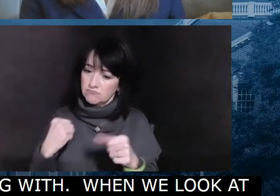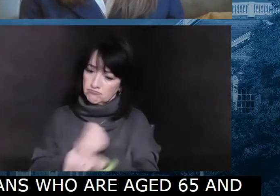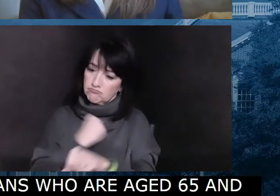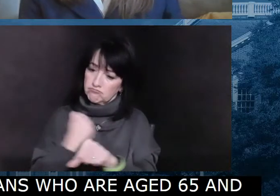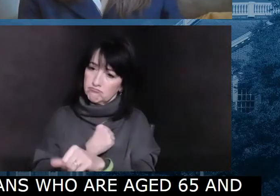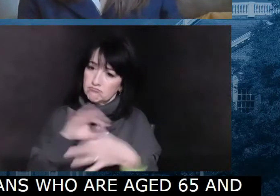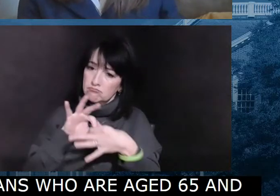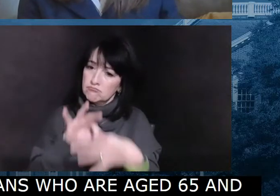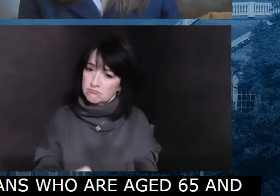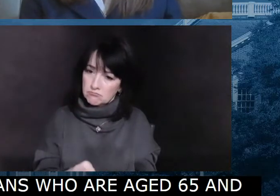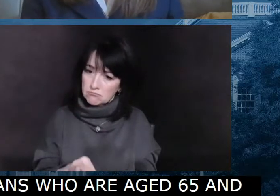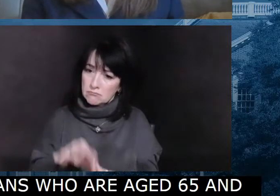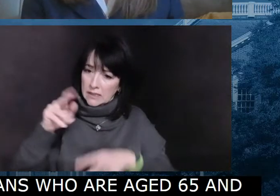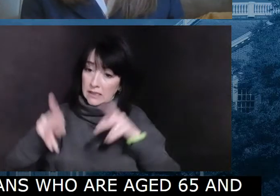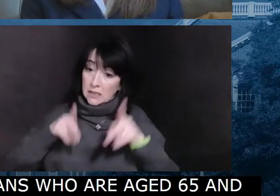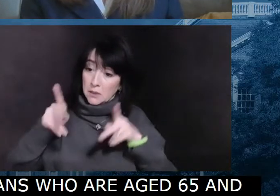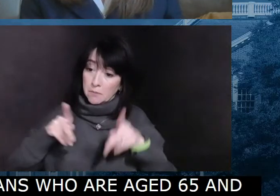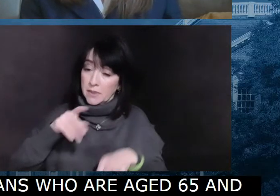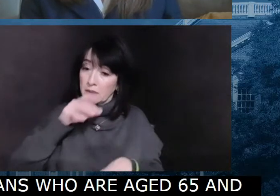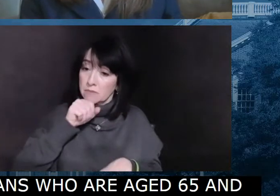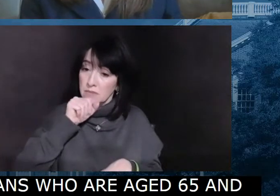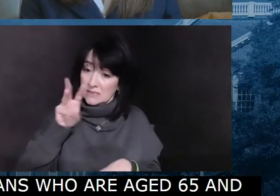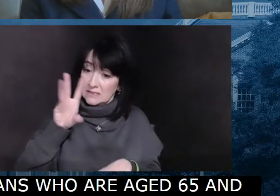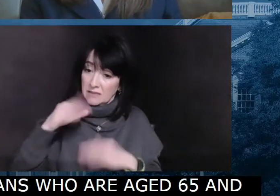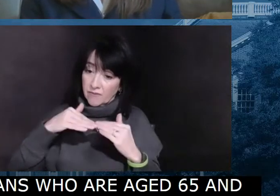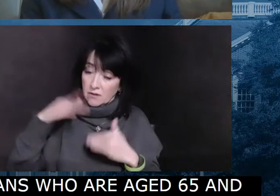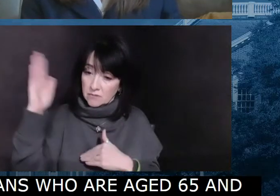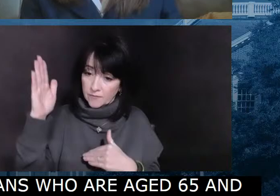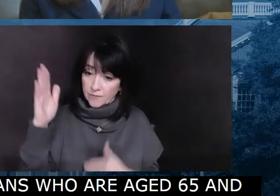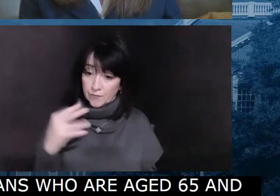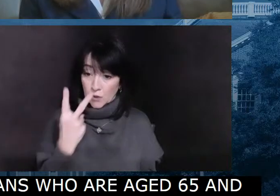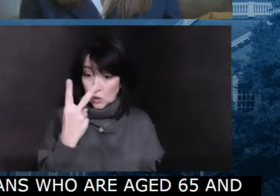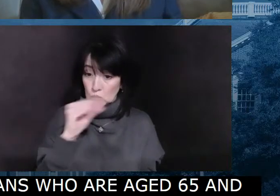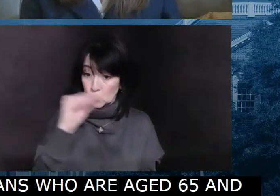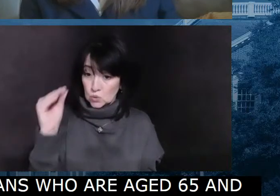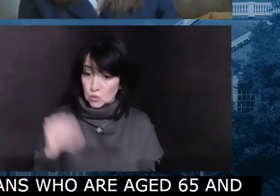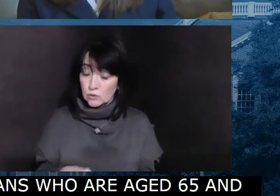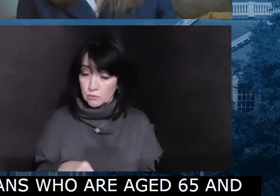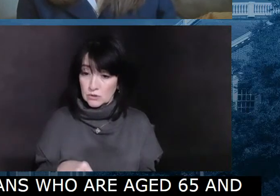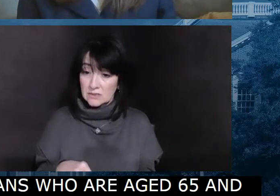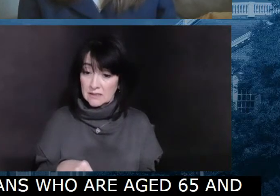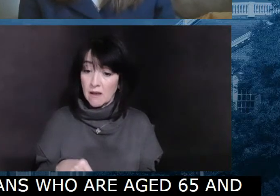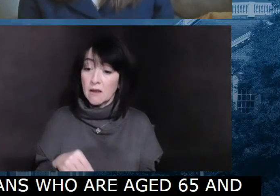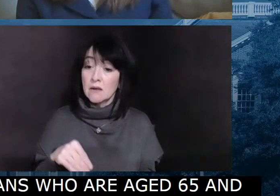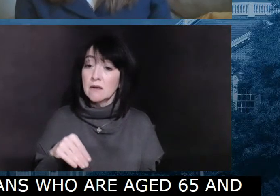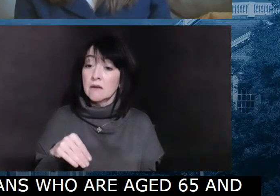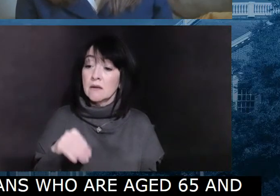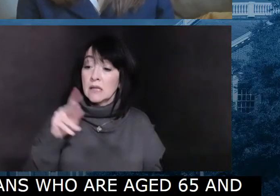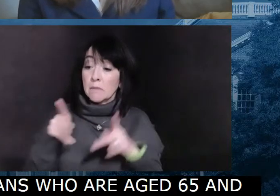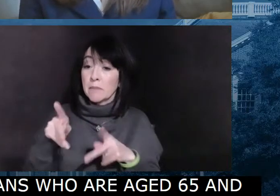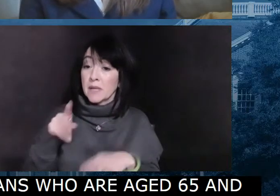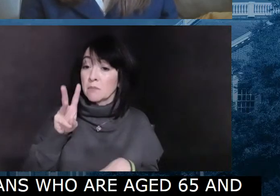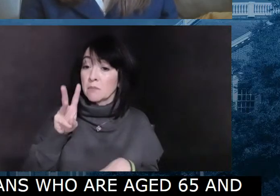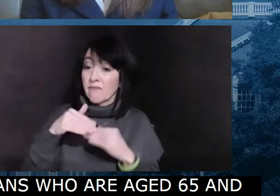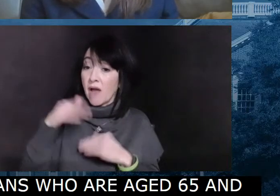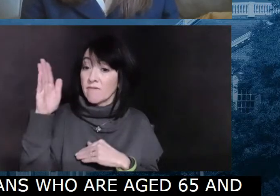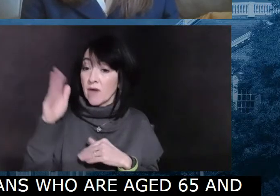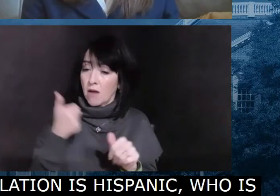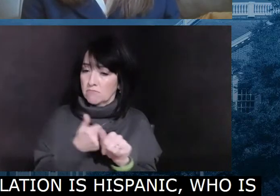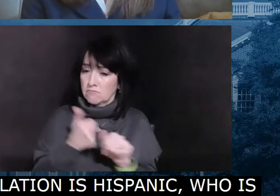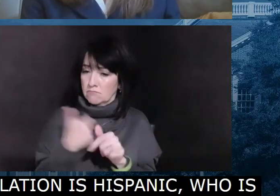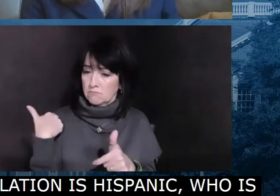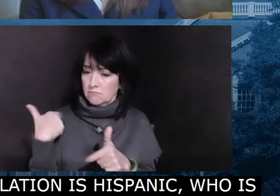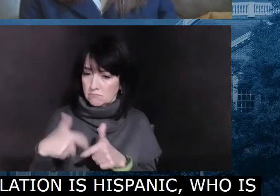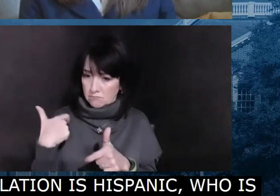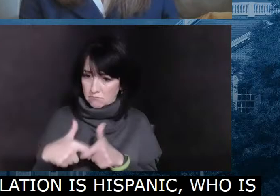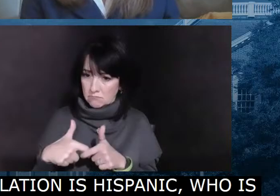2% of the Delaware population is Hispanic, who is 65 and up. So we have vaccinated over 1%